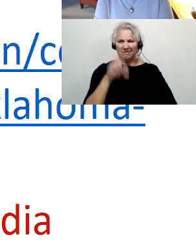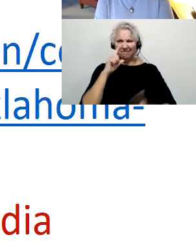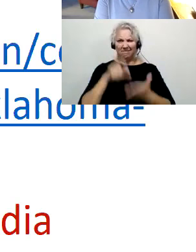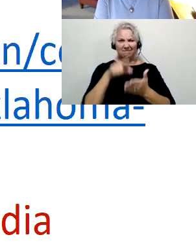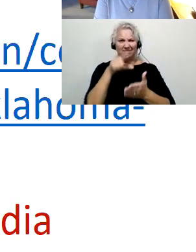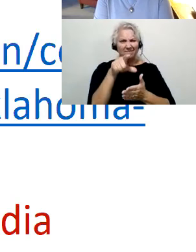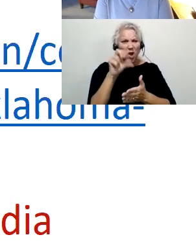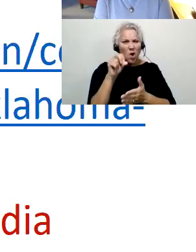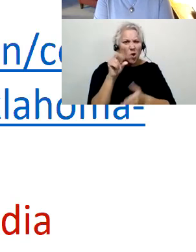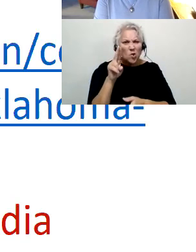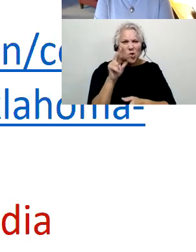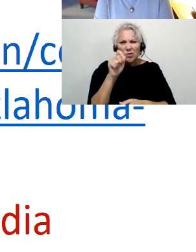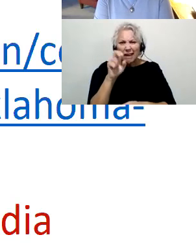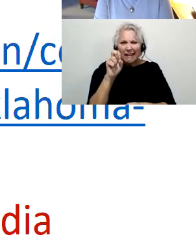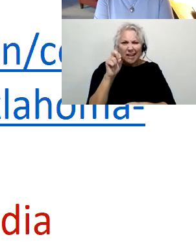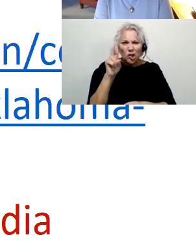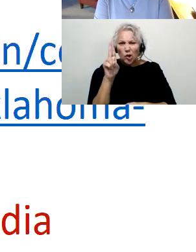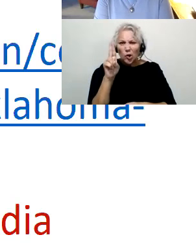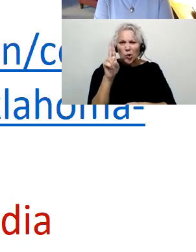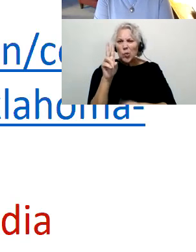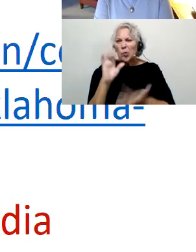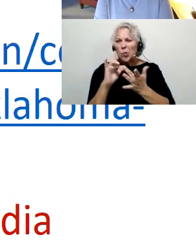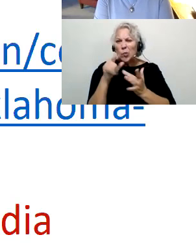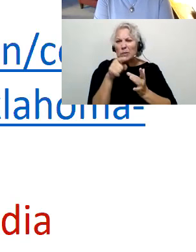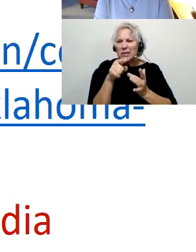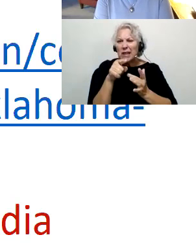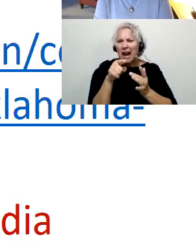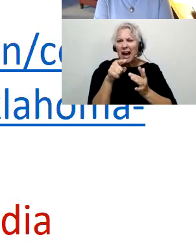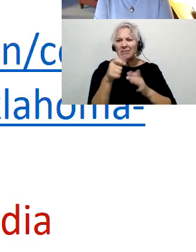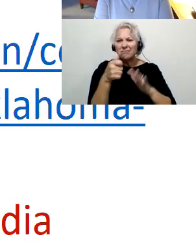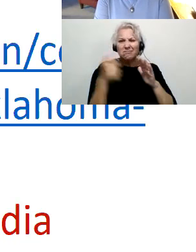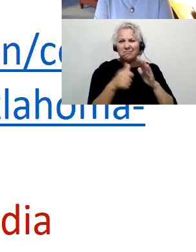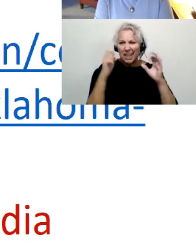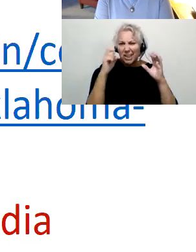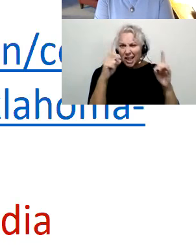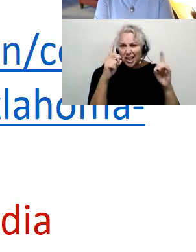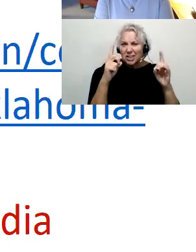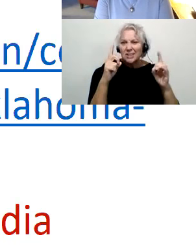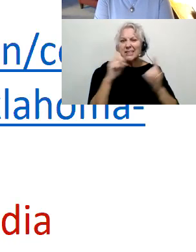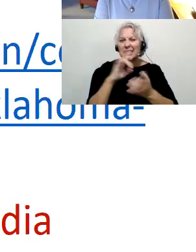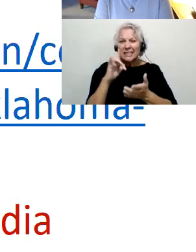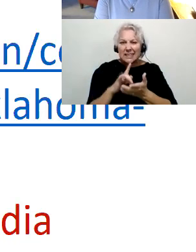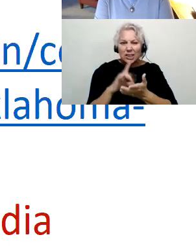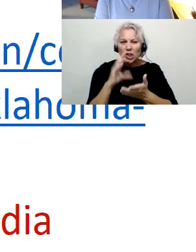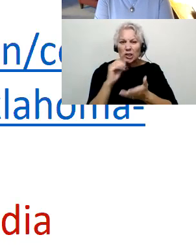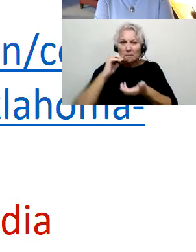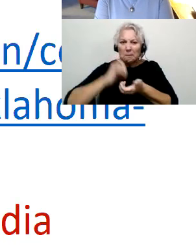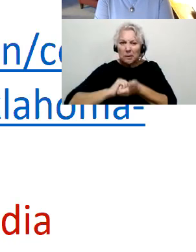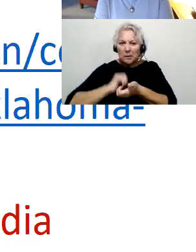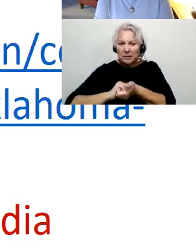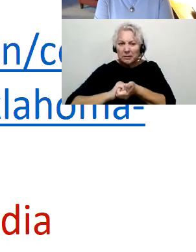the ou.edu website under Education, Centers and